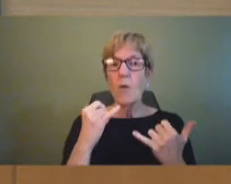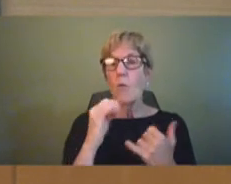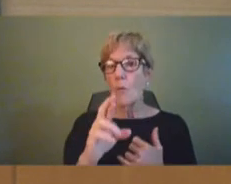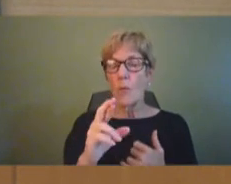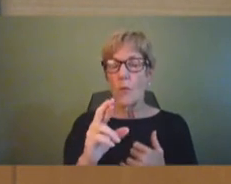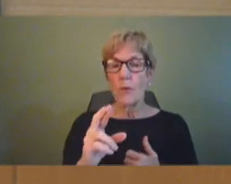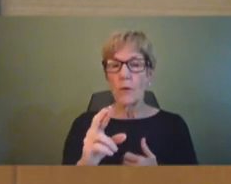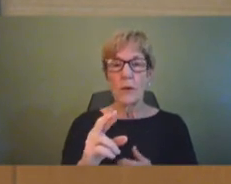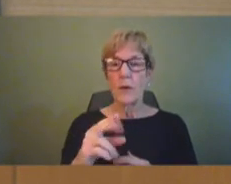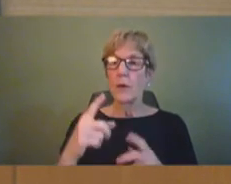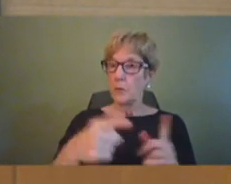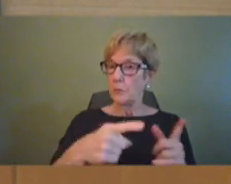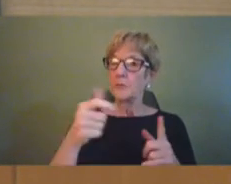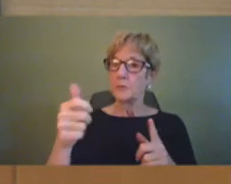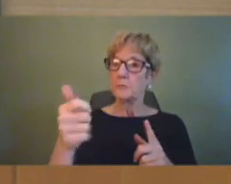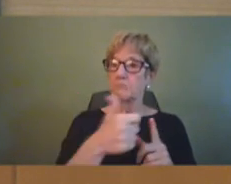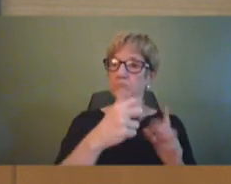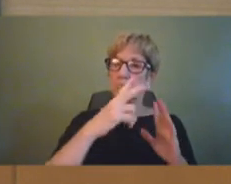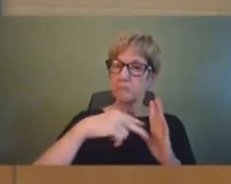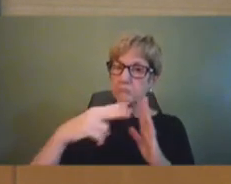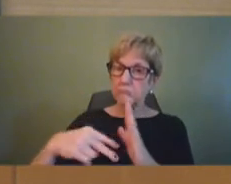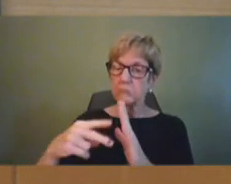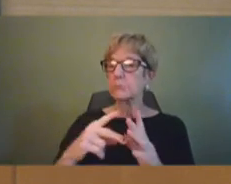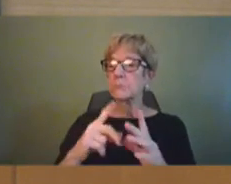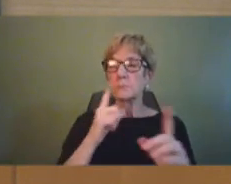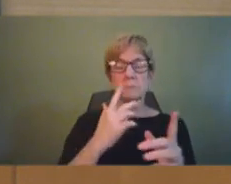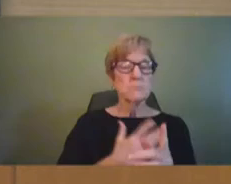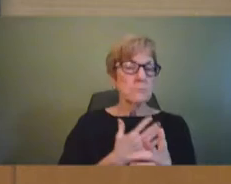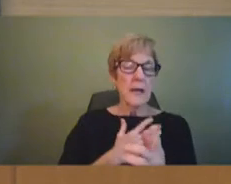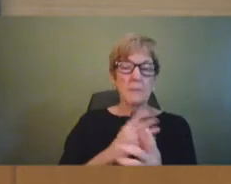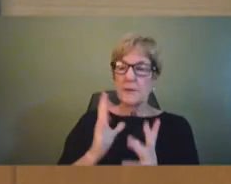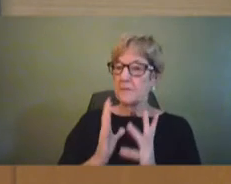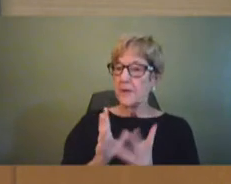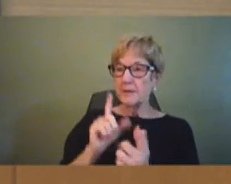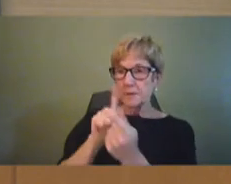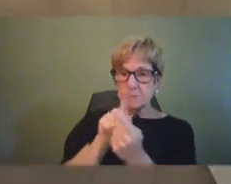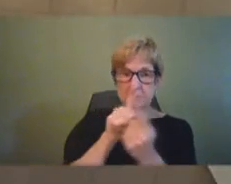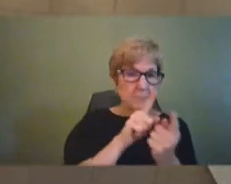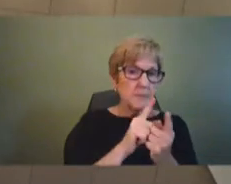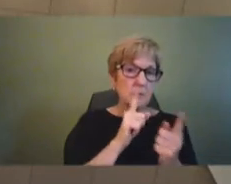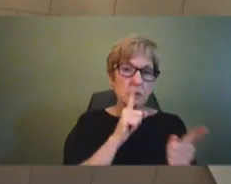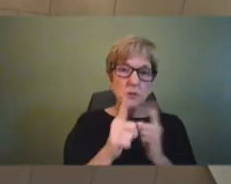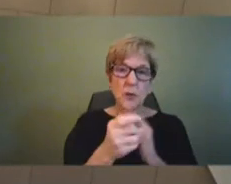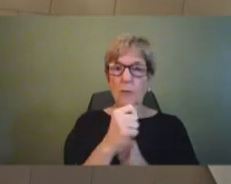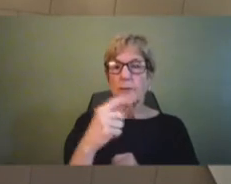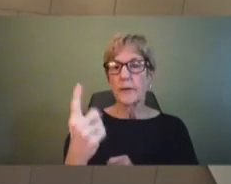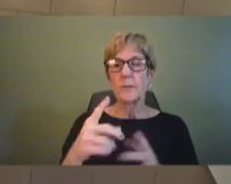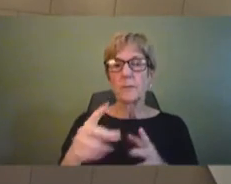this um meet with anyone that's interested if you have any questions about any of the